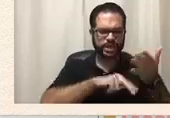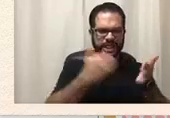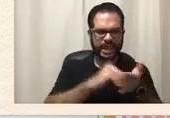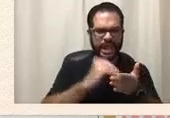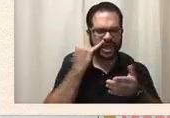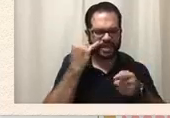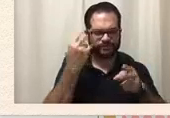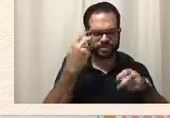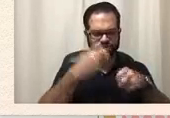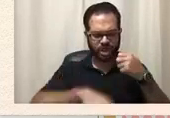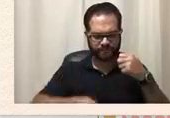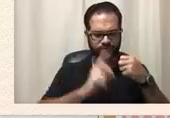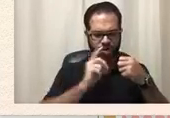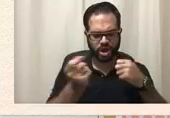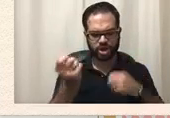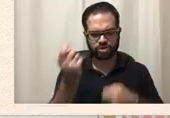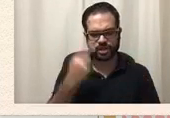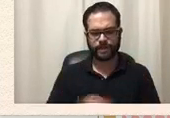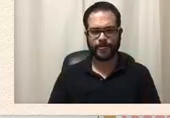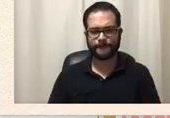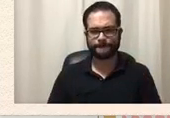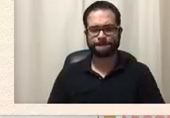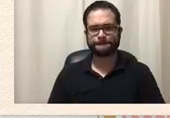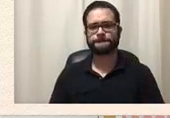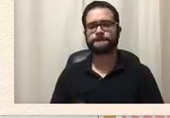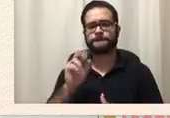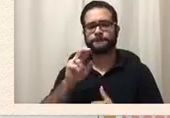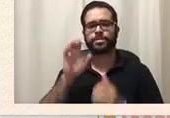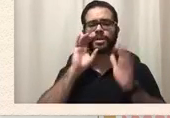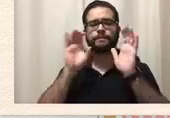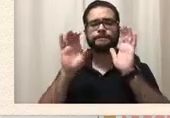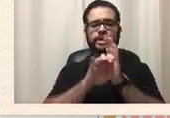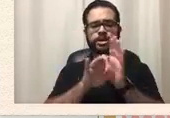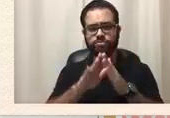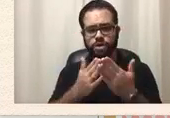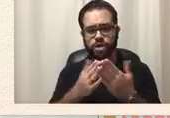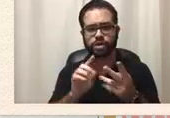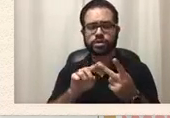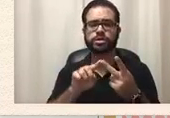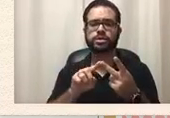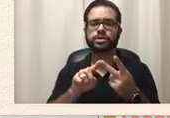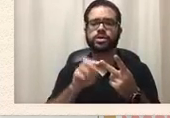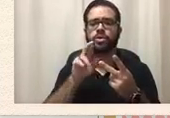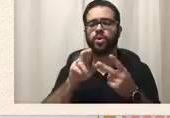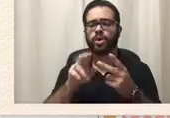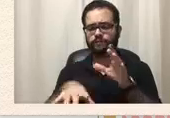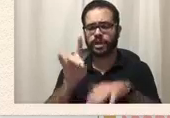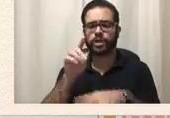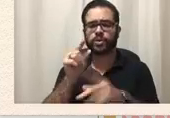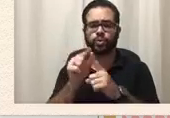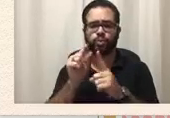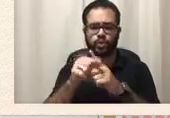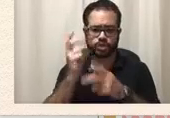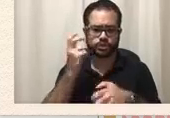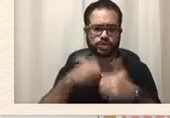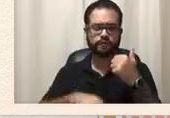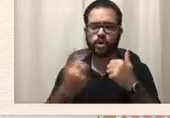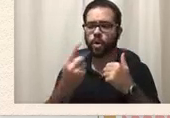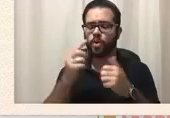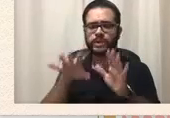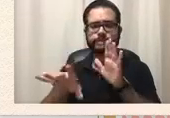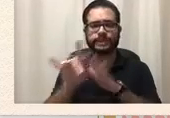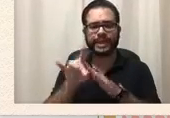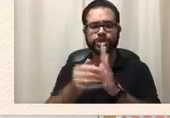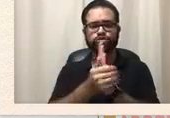understand? Or are you going to do a picture walk or attack words that are difficult? Always pick a strategy before you read. It is